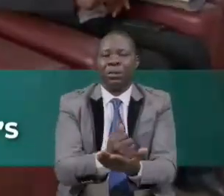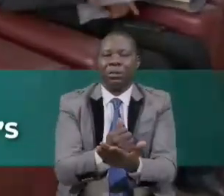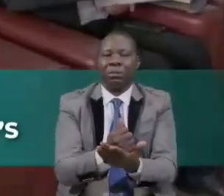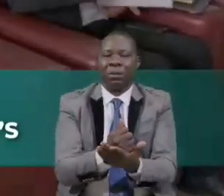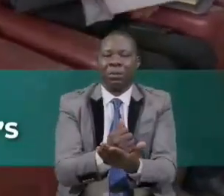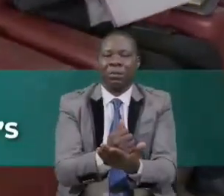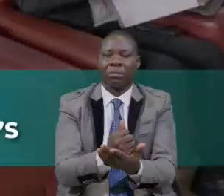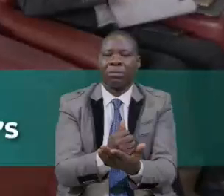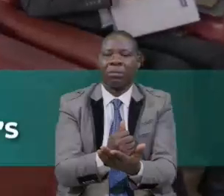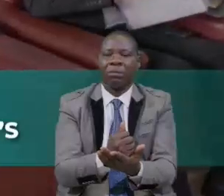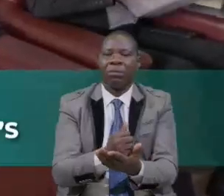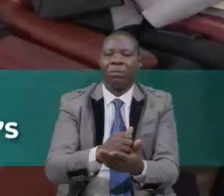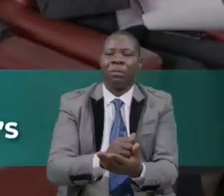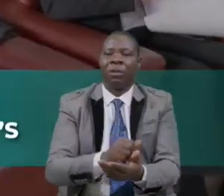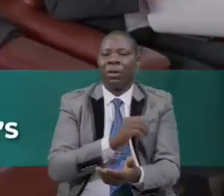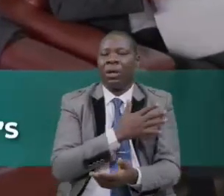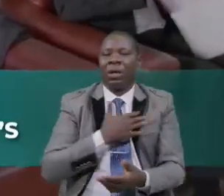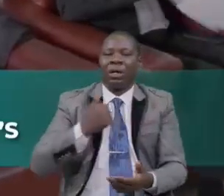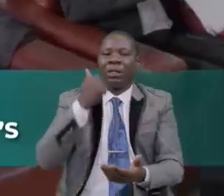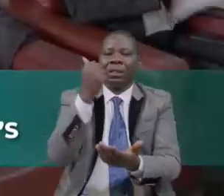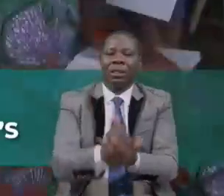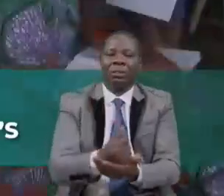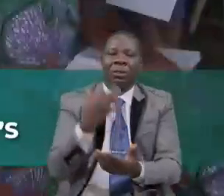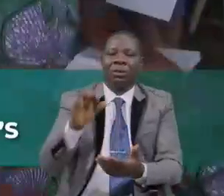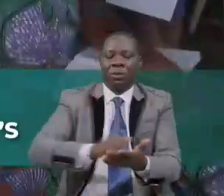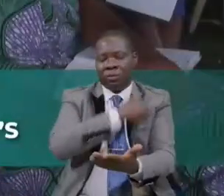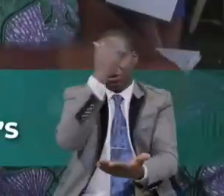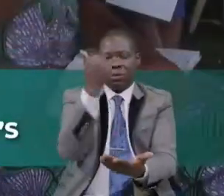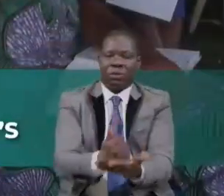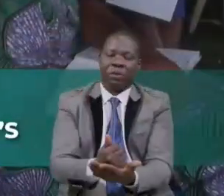An amen of confirmation.